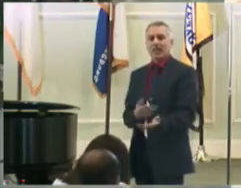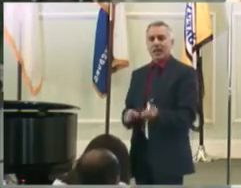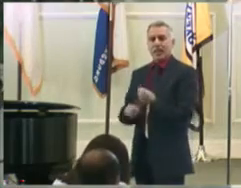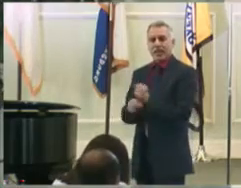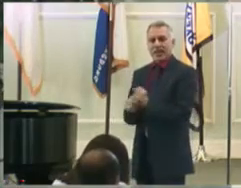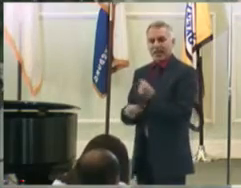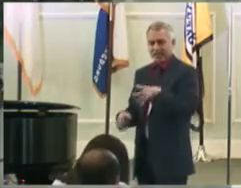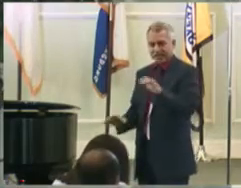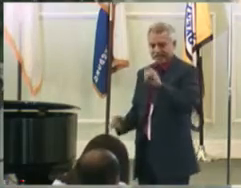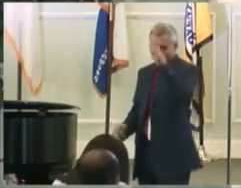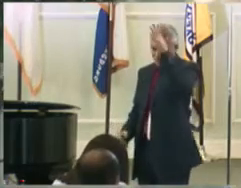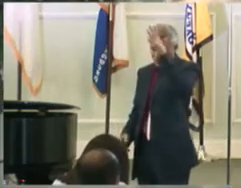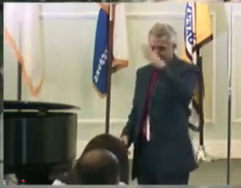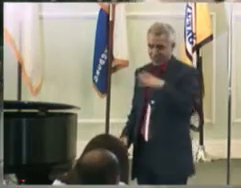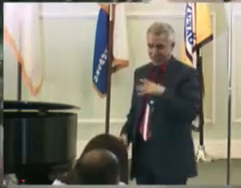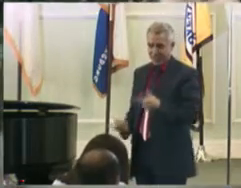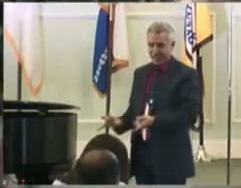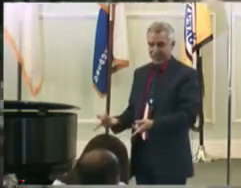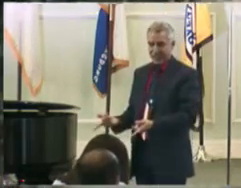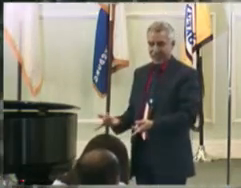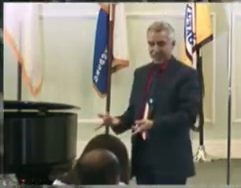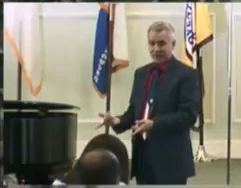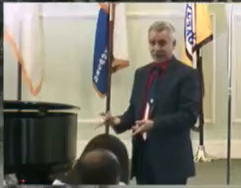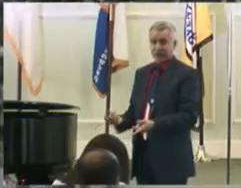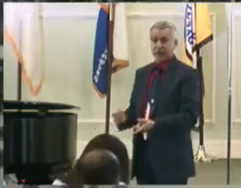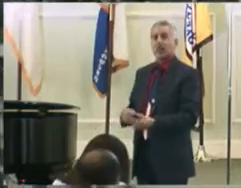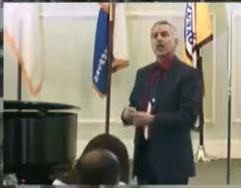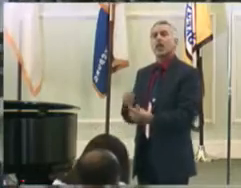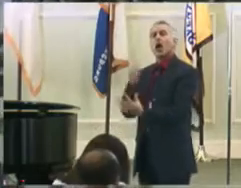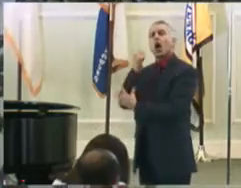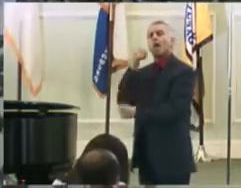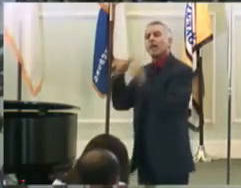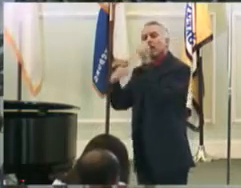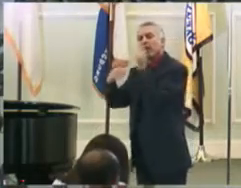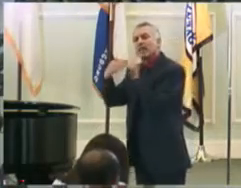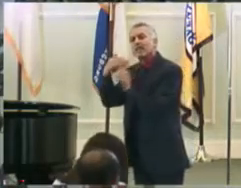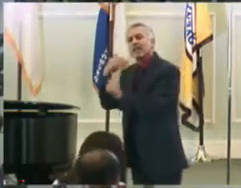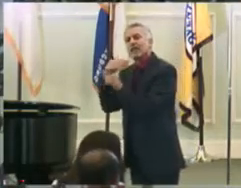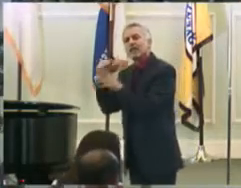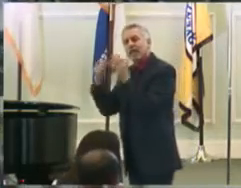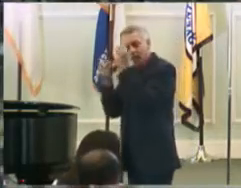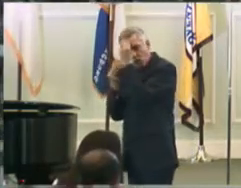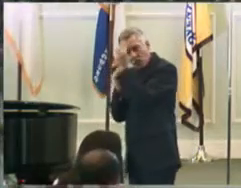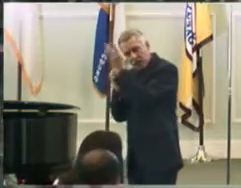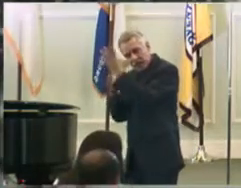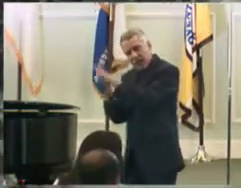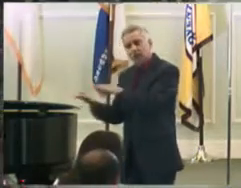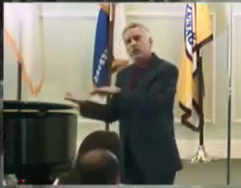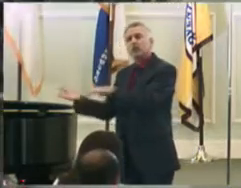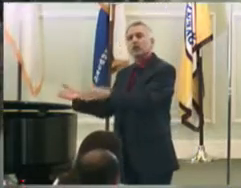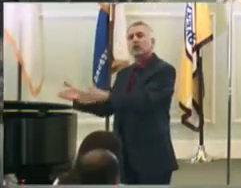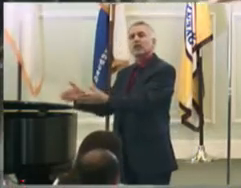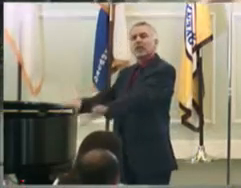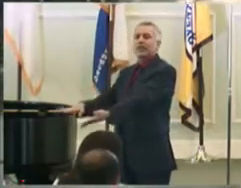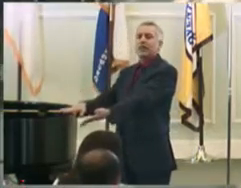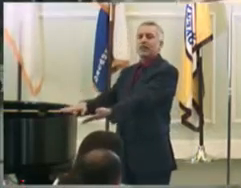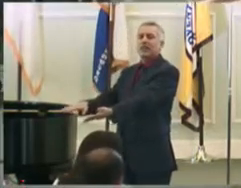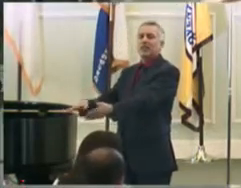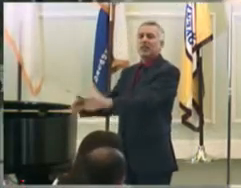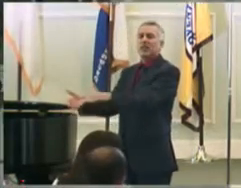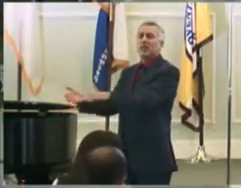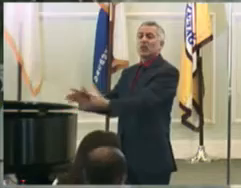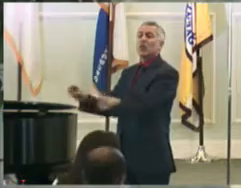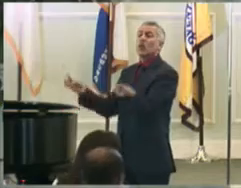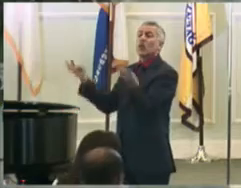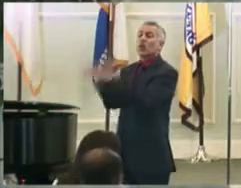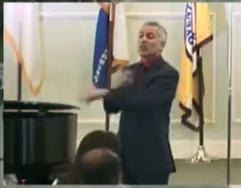likeness of man. And being found in a fashion of man, he humbled himself and became obedient unto death, even the death of the